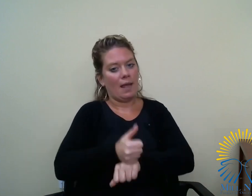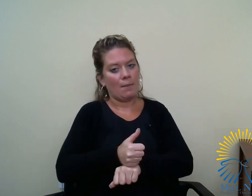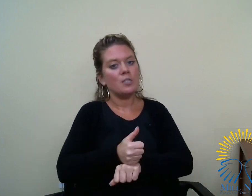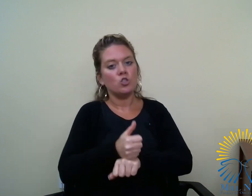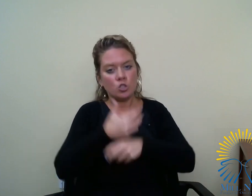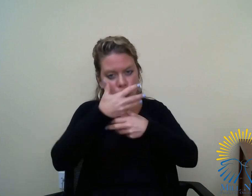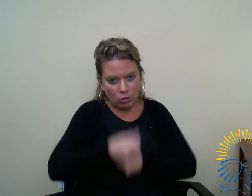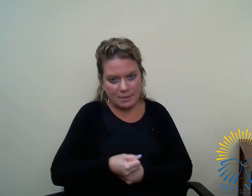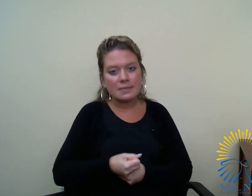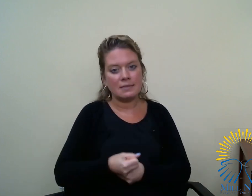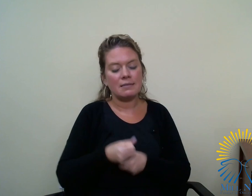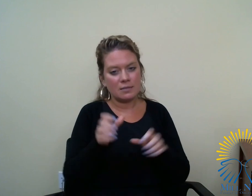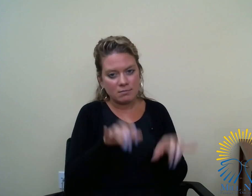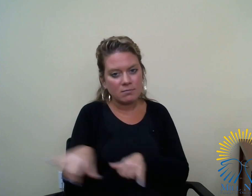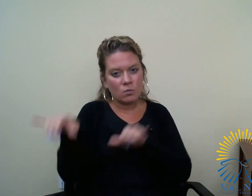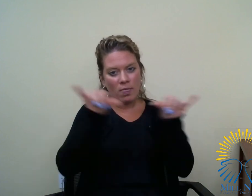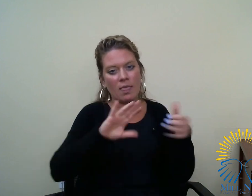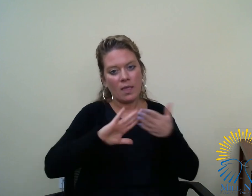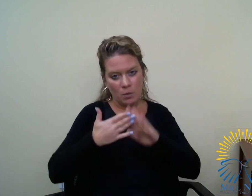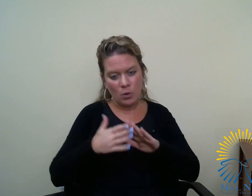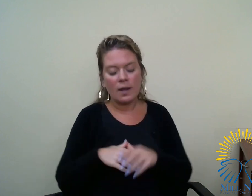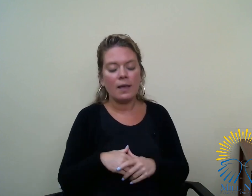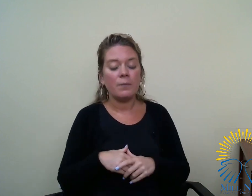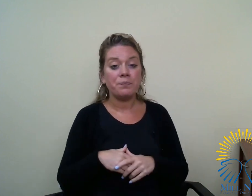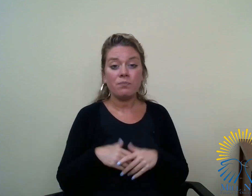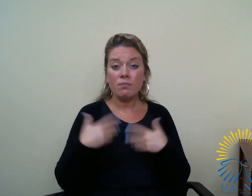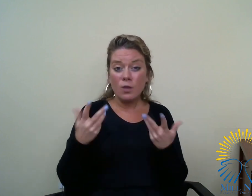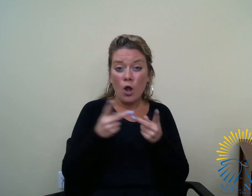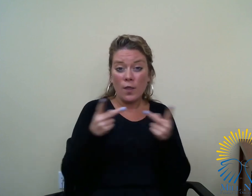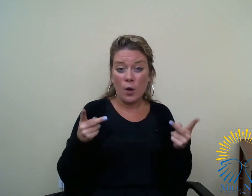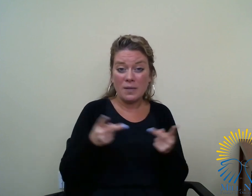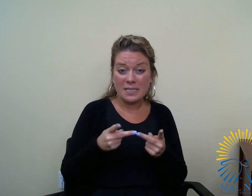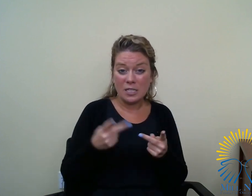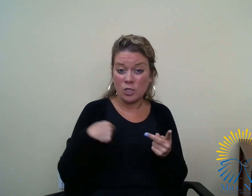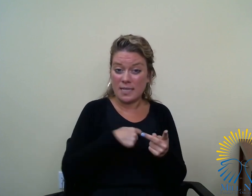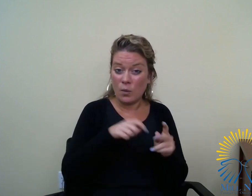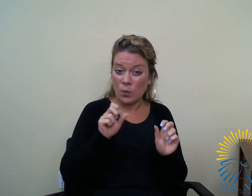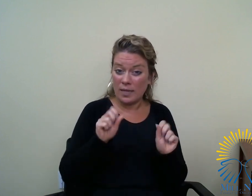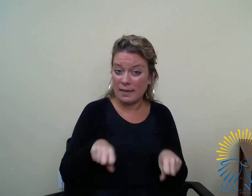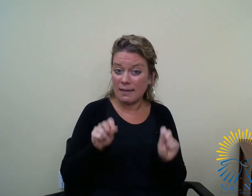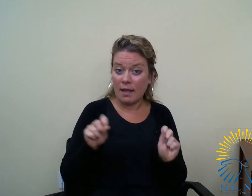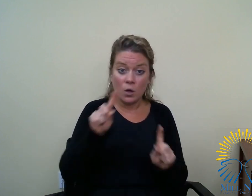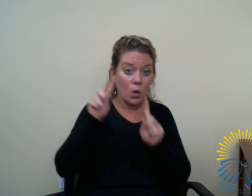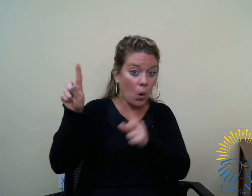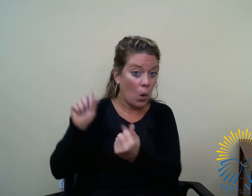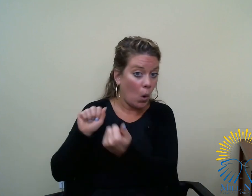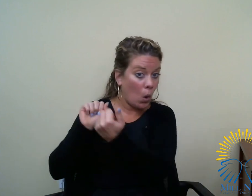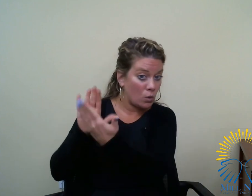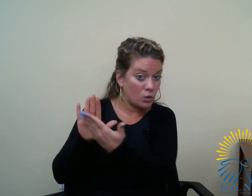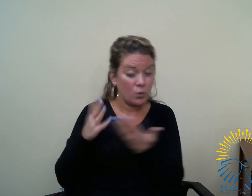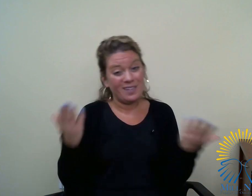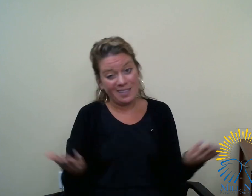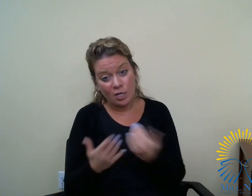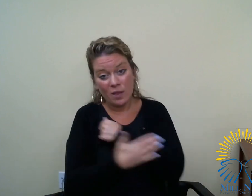figures in a community if we're talking about like vaccination? Are there physicians we could go to? The thing is, in this